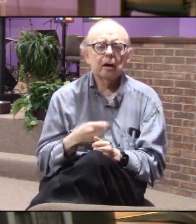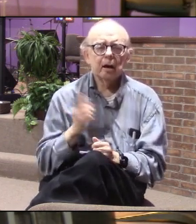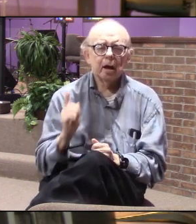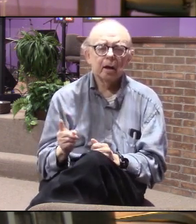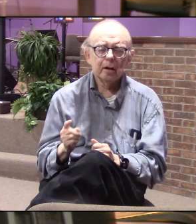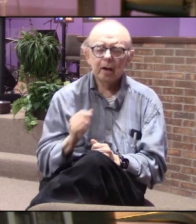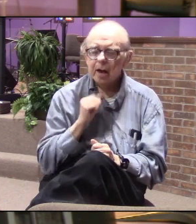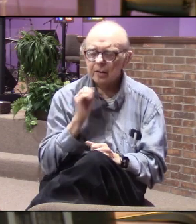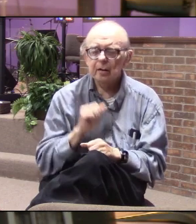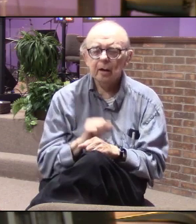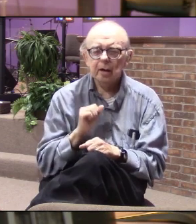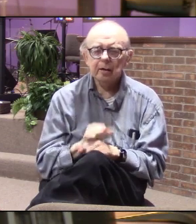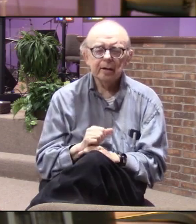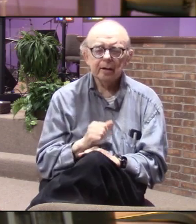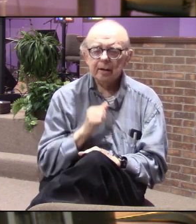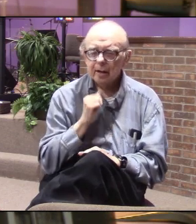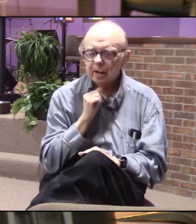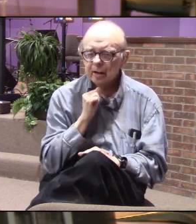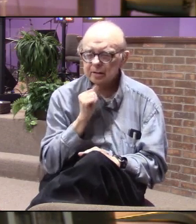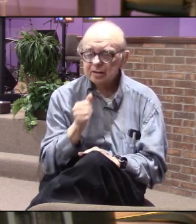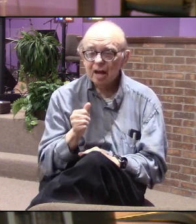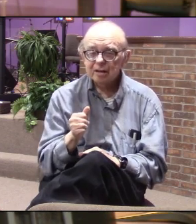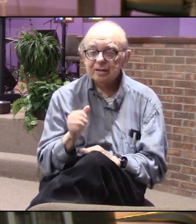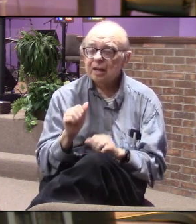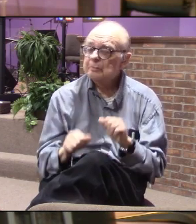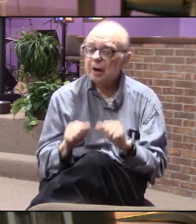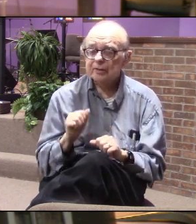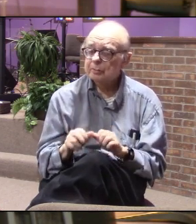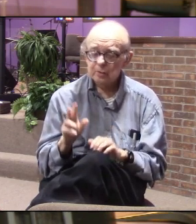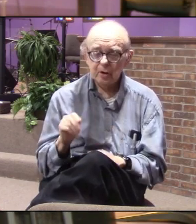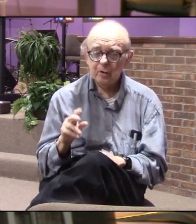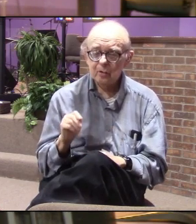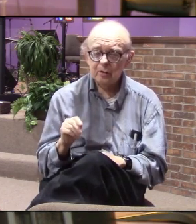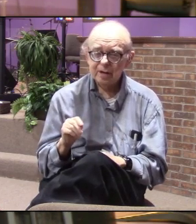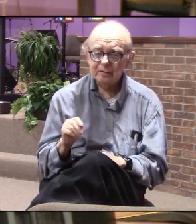our mission is not impossible.